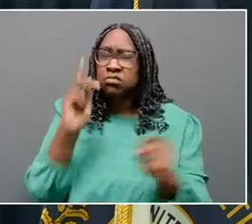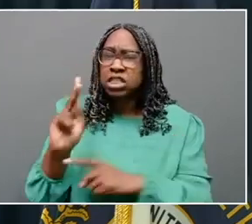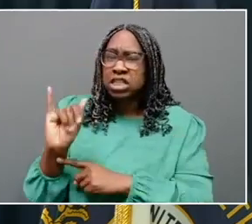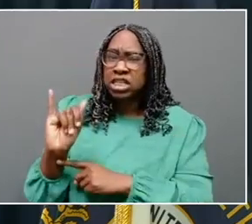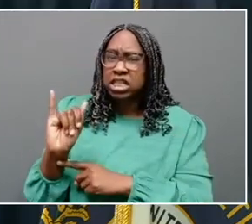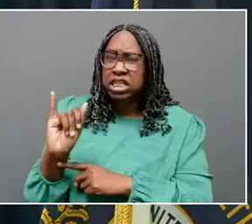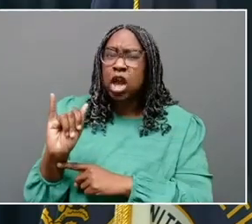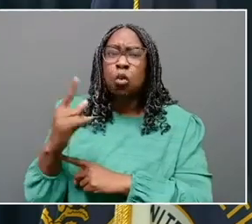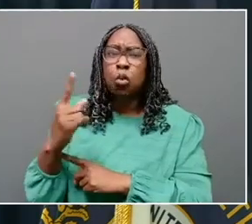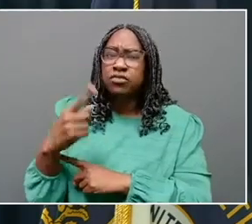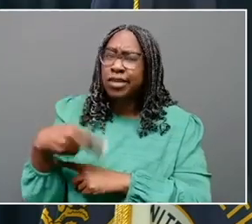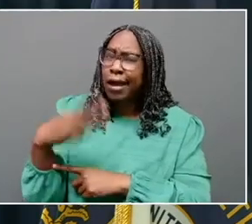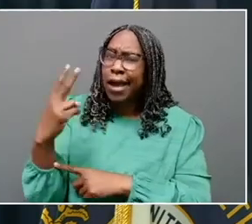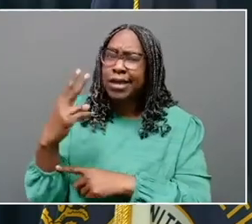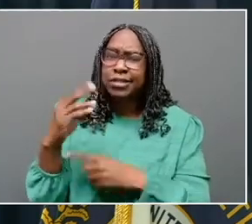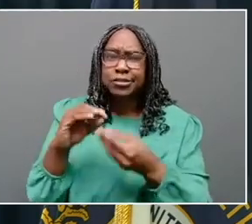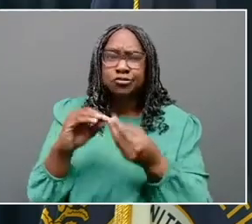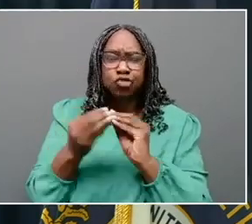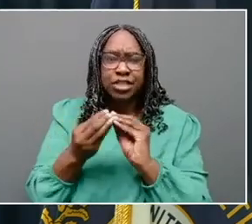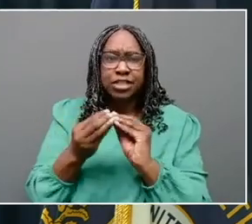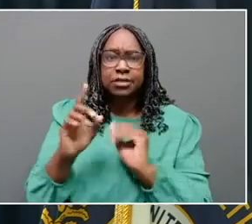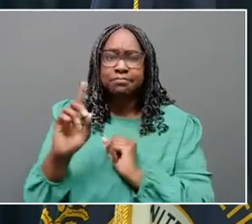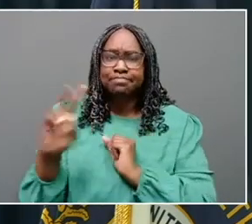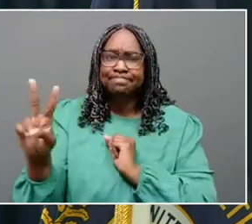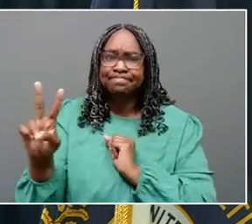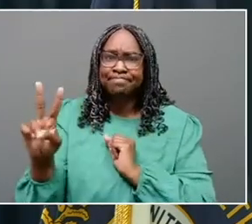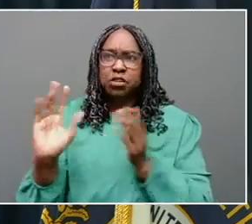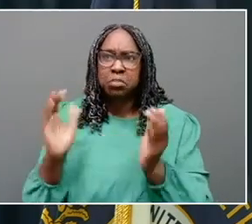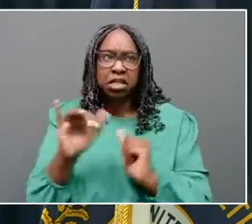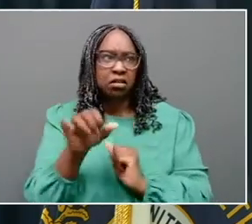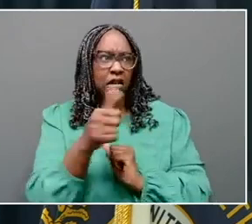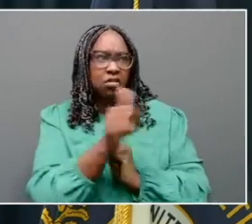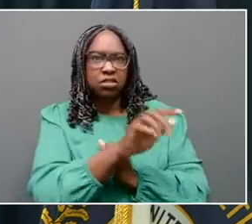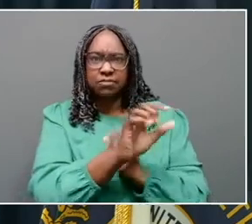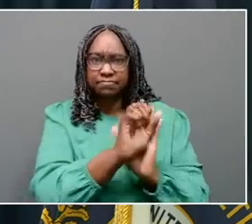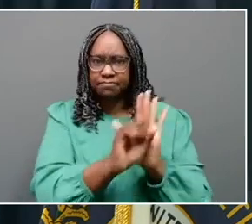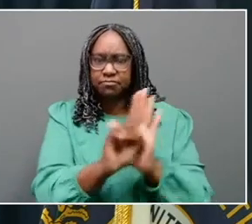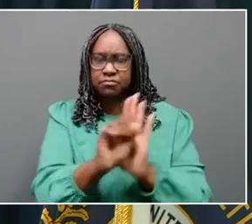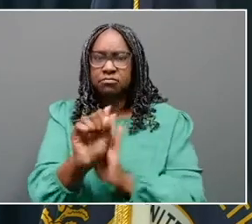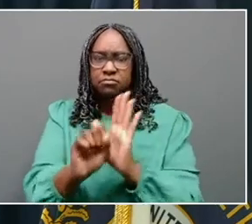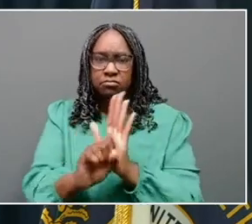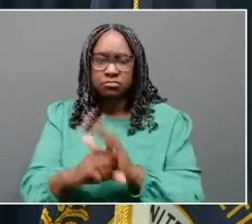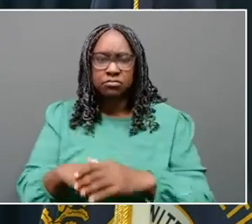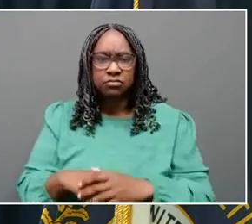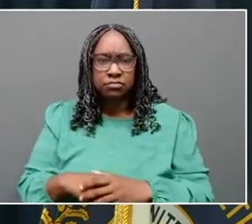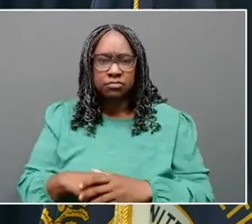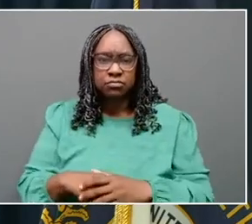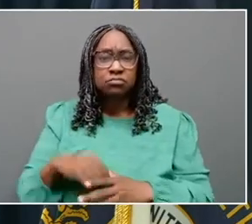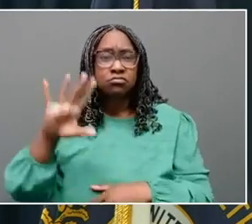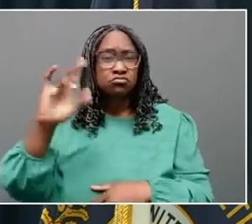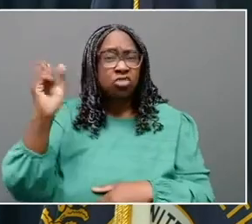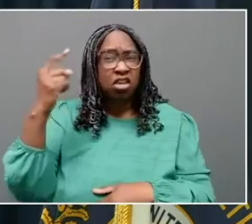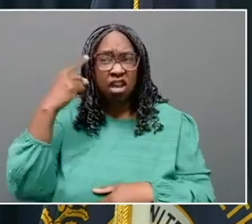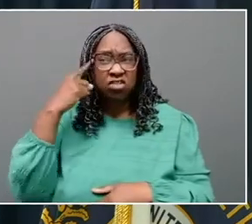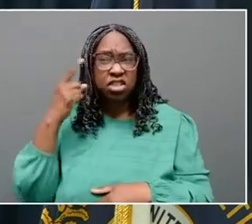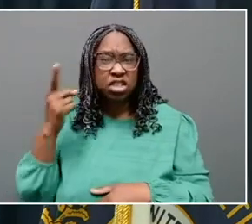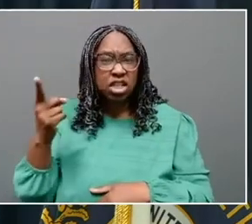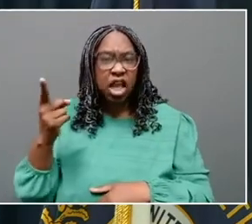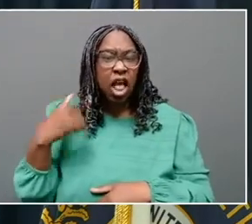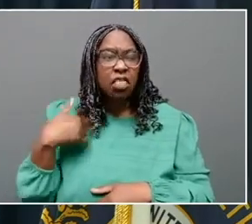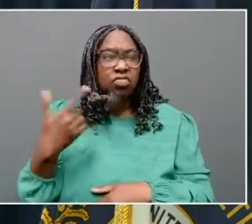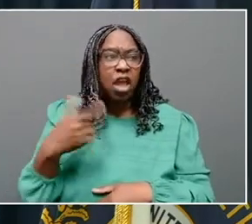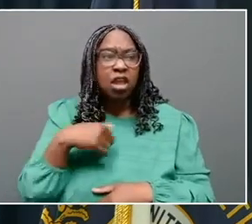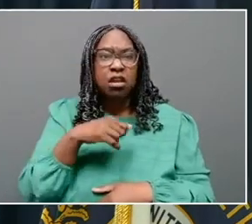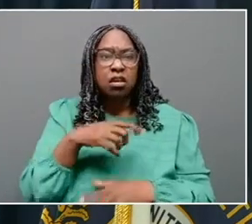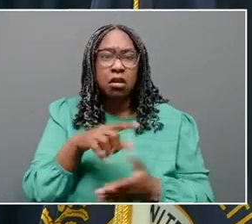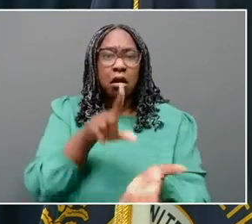nation. Even worse, government facilitates this through unnecessary publication of individuals' home